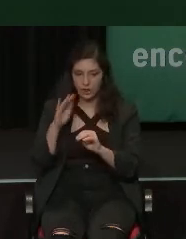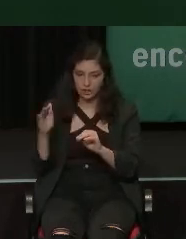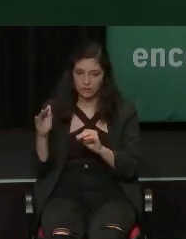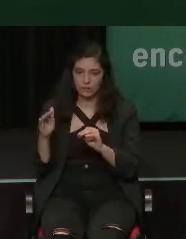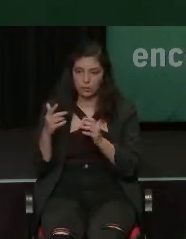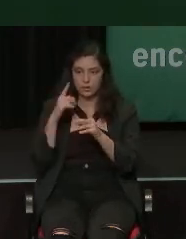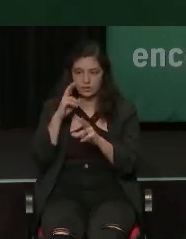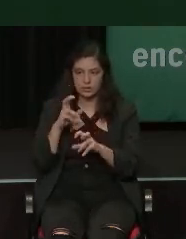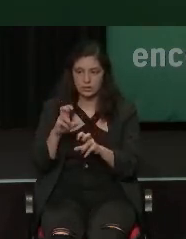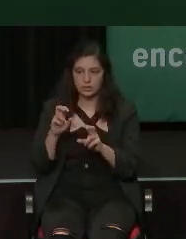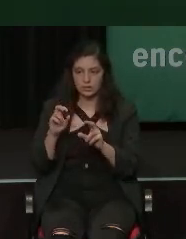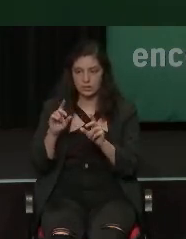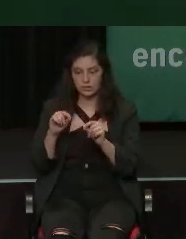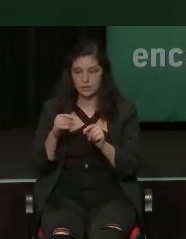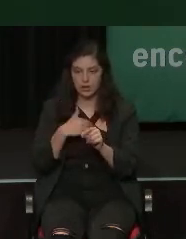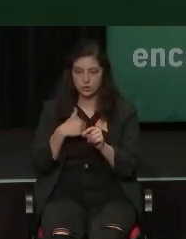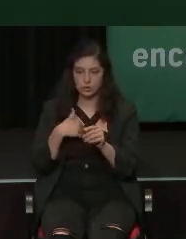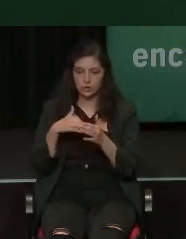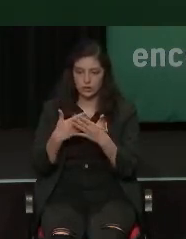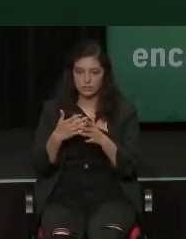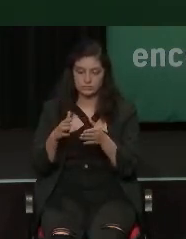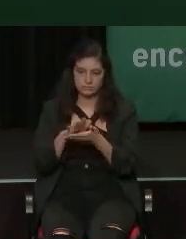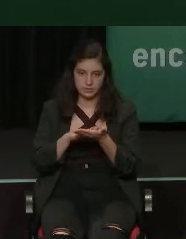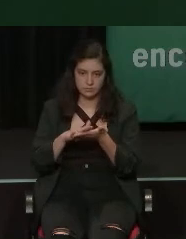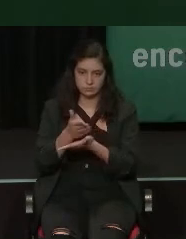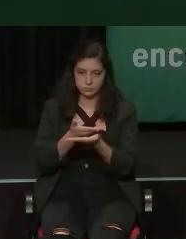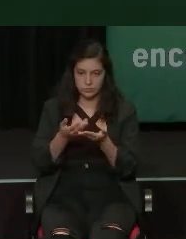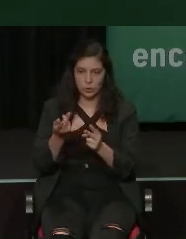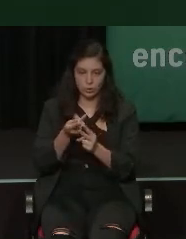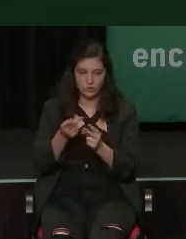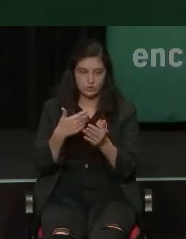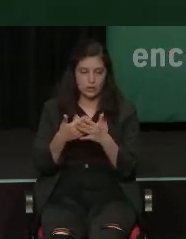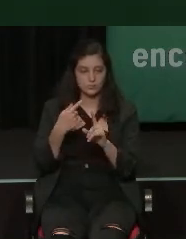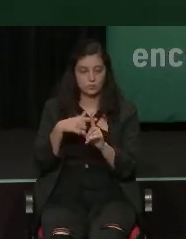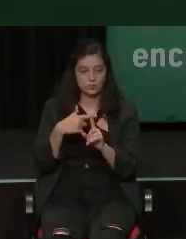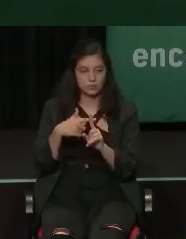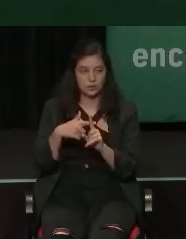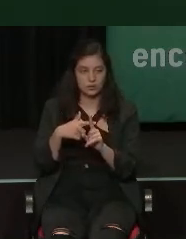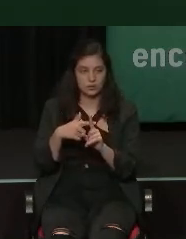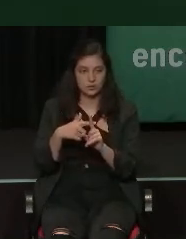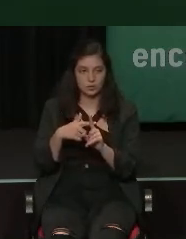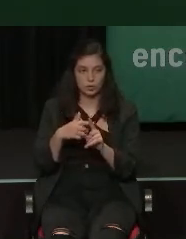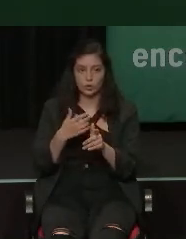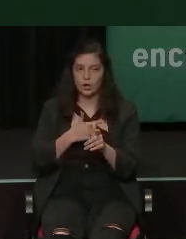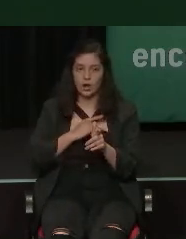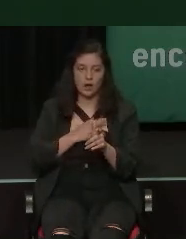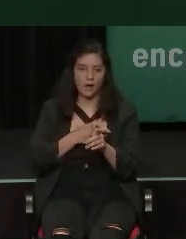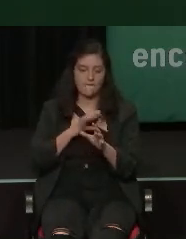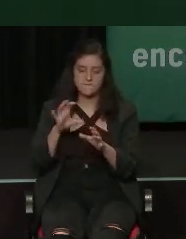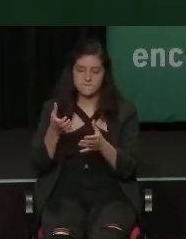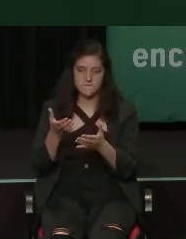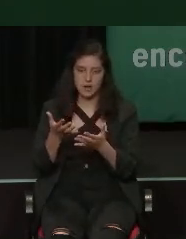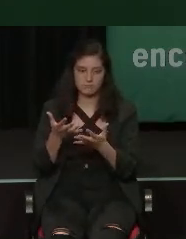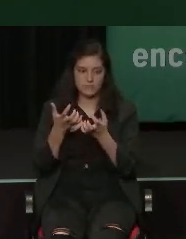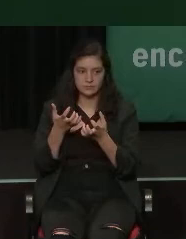health, in order to reach a mutual base of cooperation for the benefit of our two beloved countries.